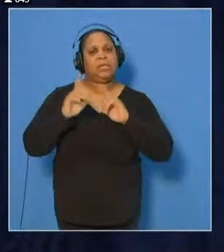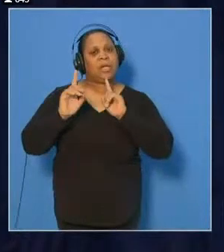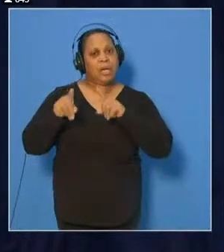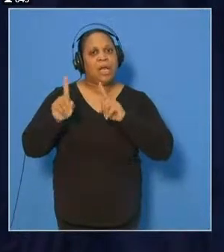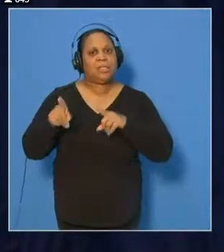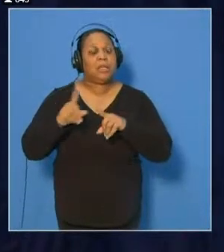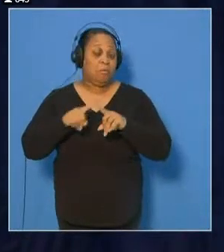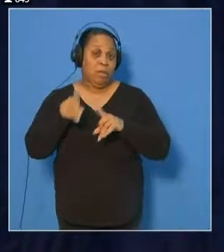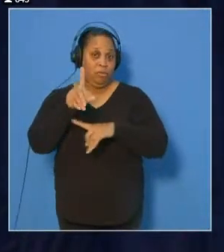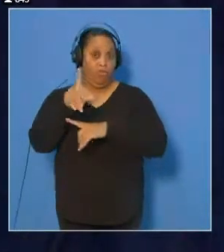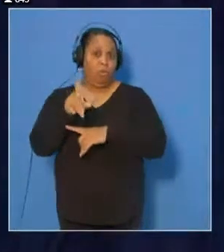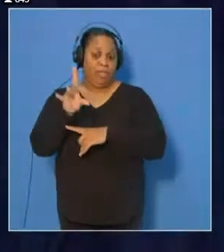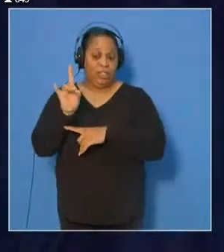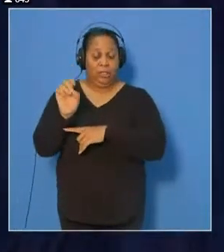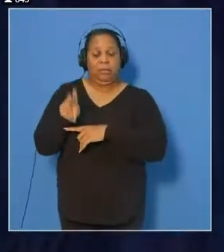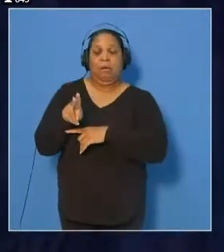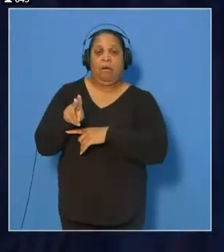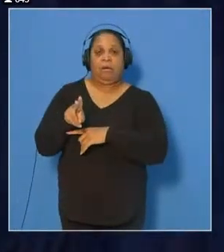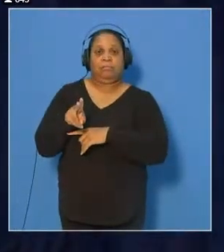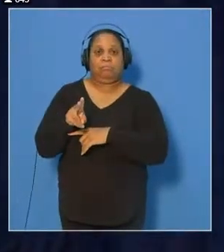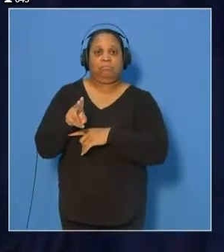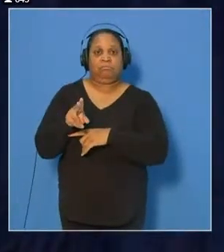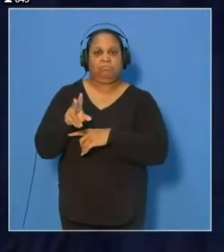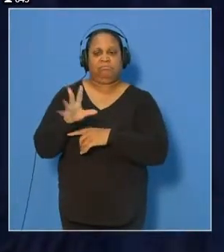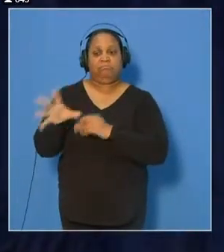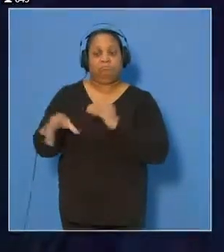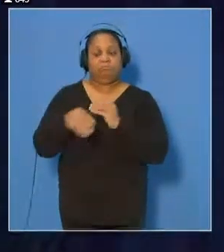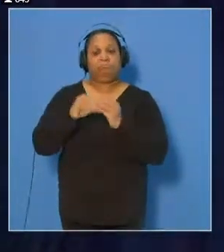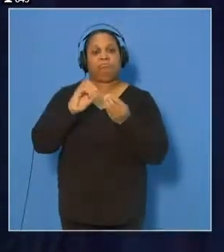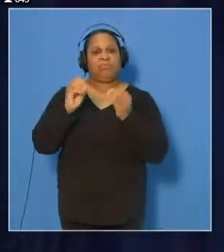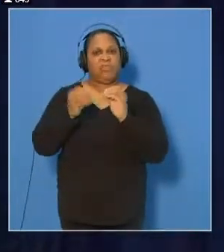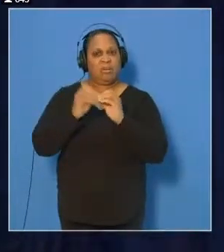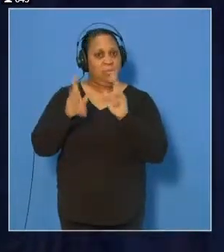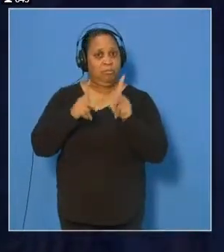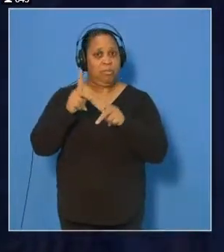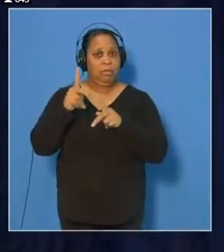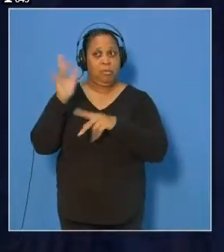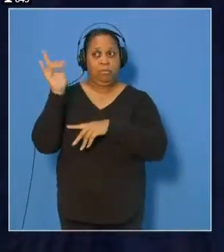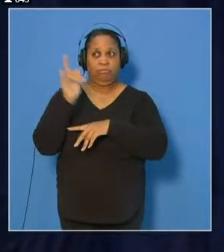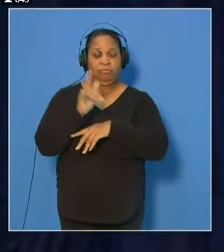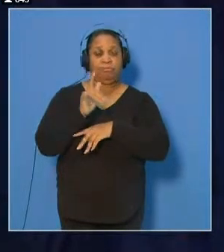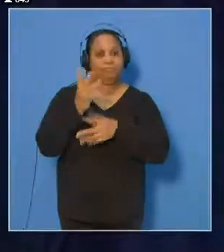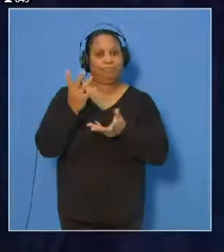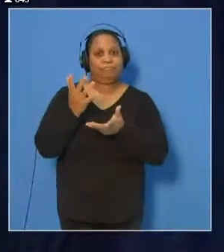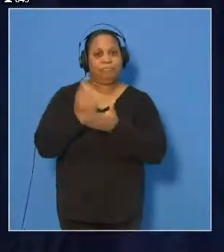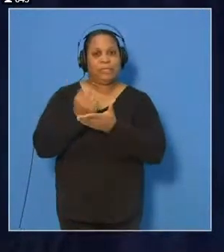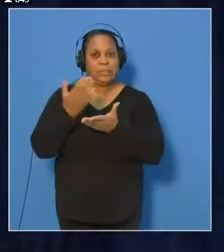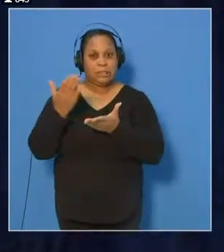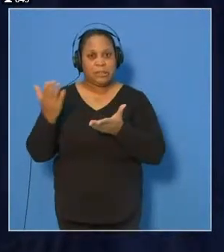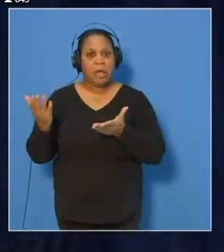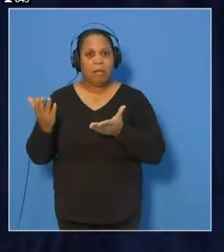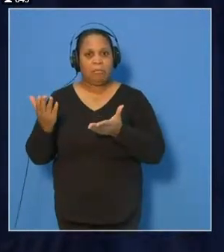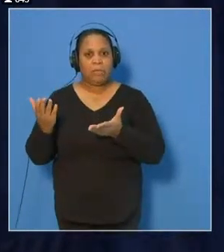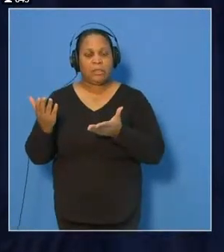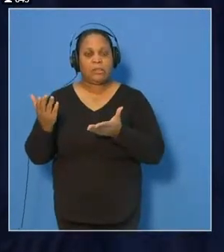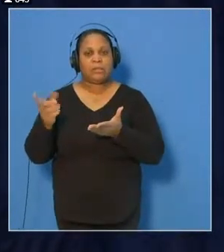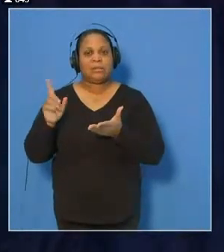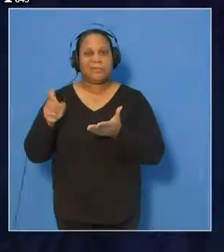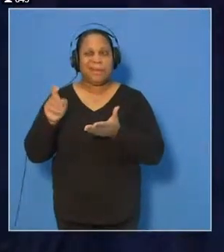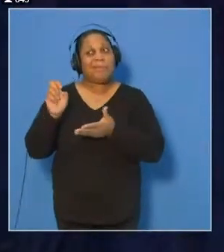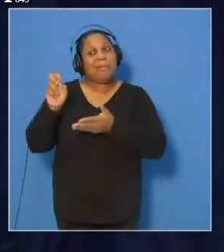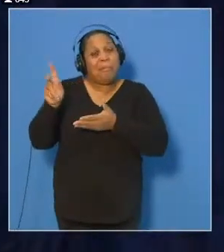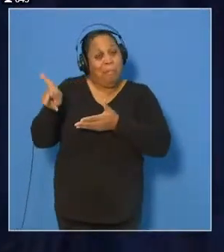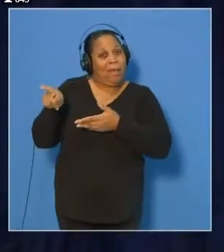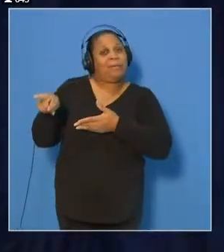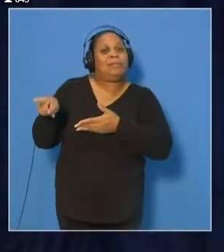asking, Don, regarding the total number of persons in the flight, that's certainly something which I'd have to get back to